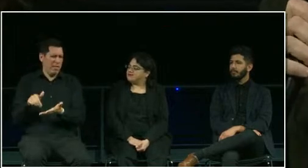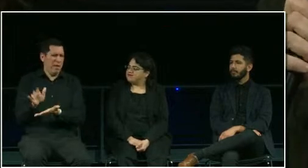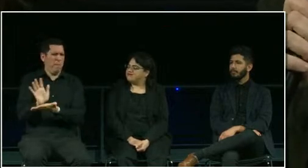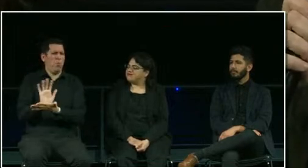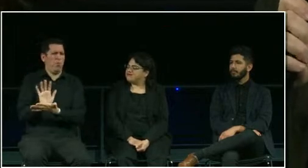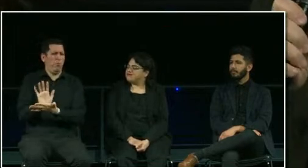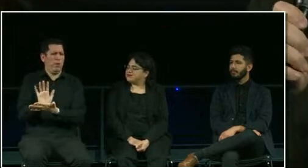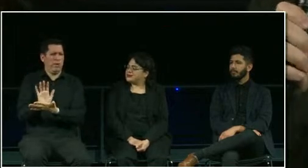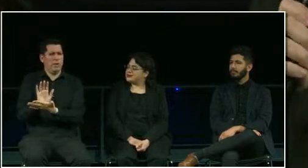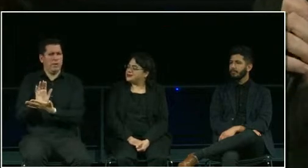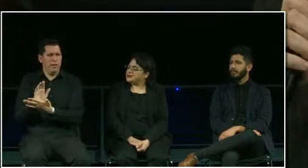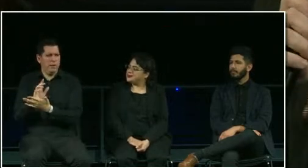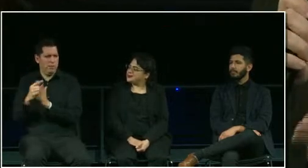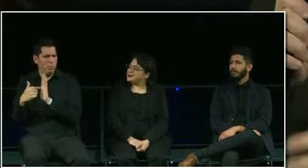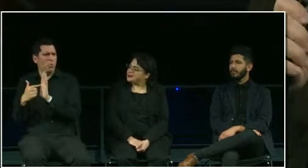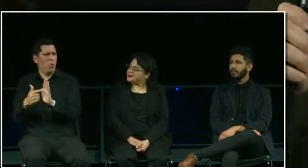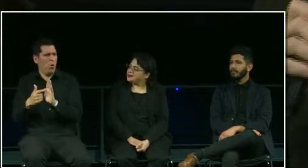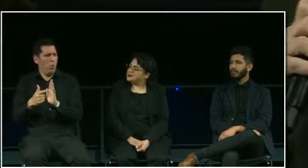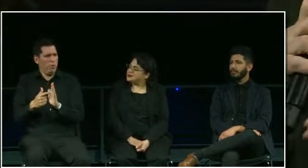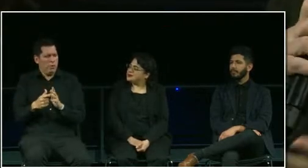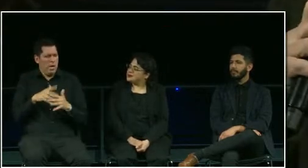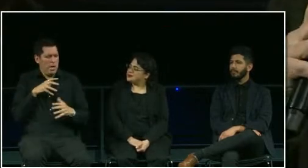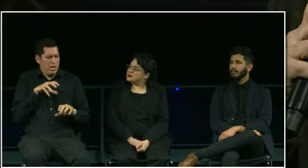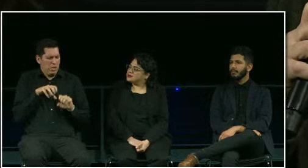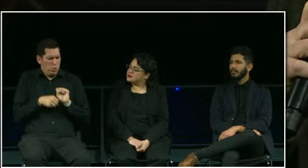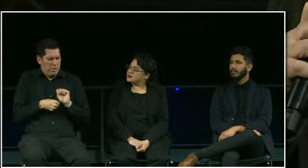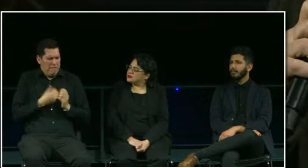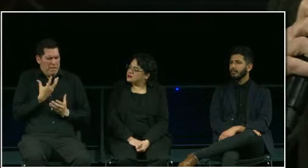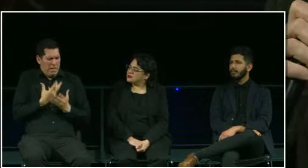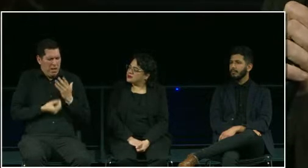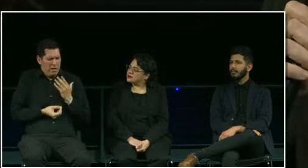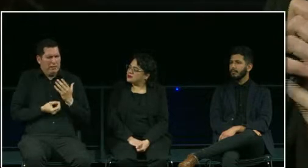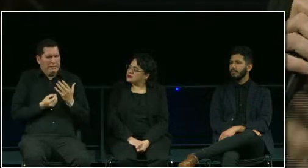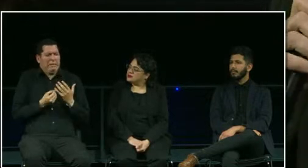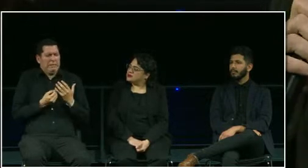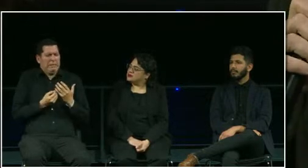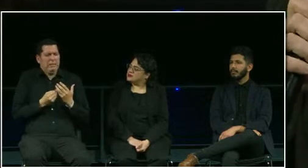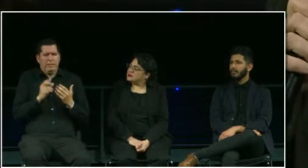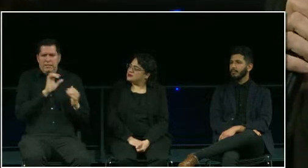became, the film is about moving on from grief and loss, and I think it became